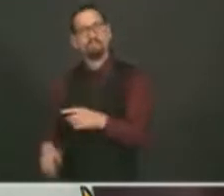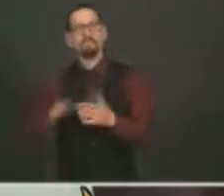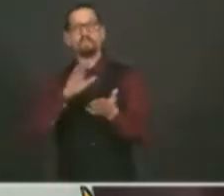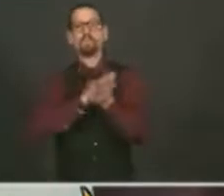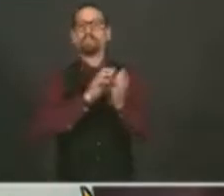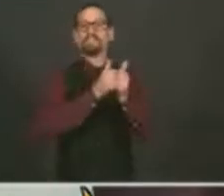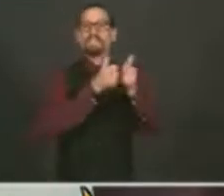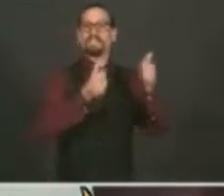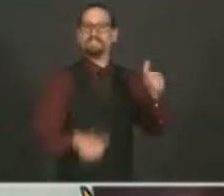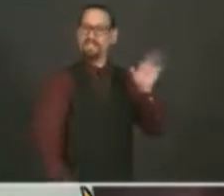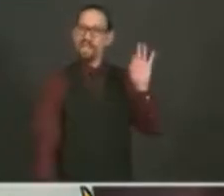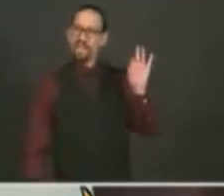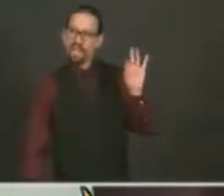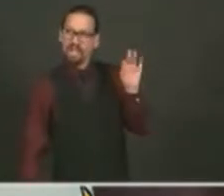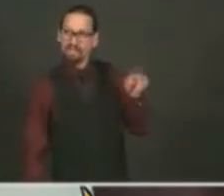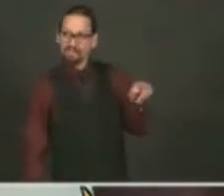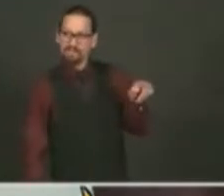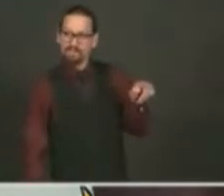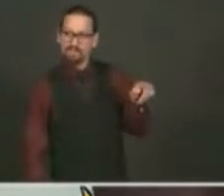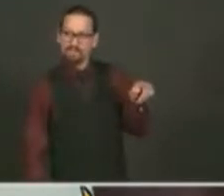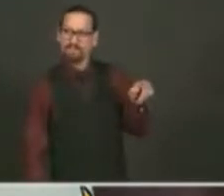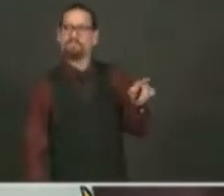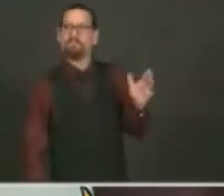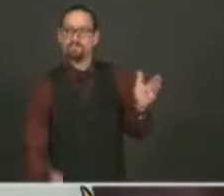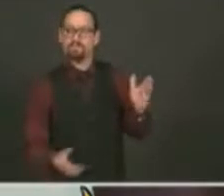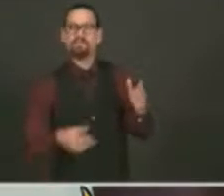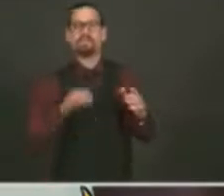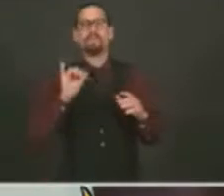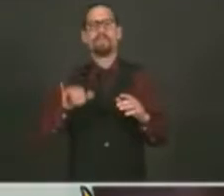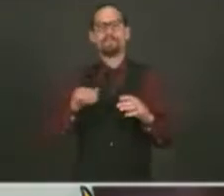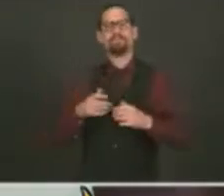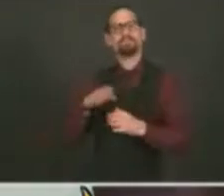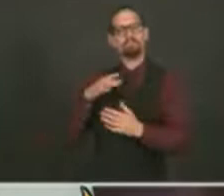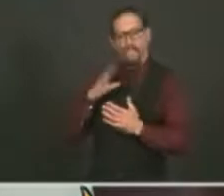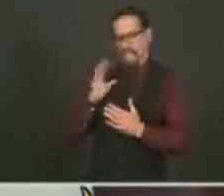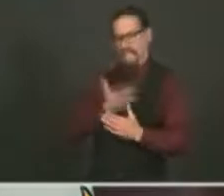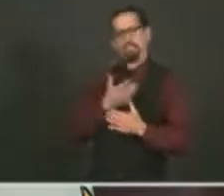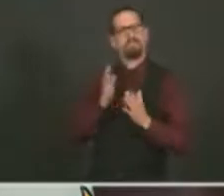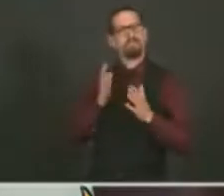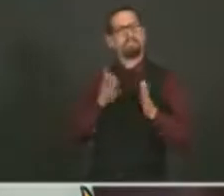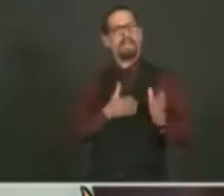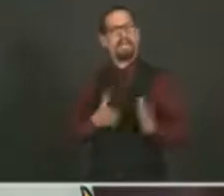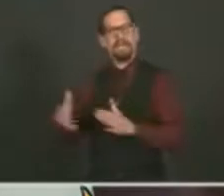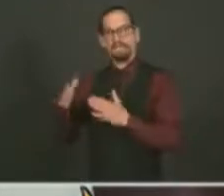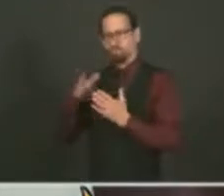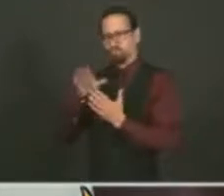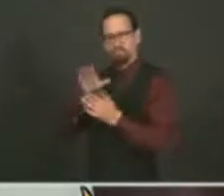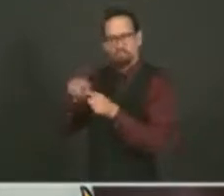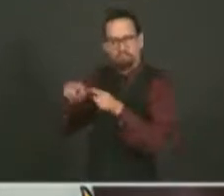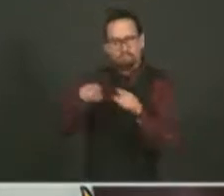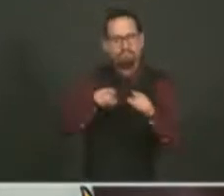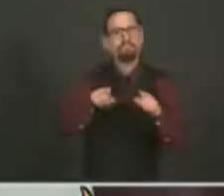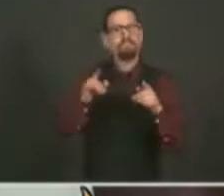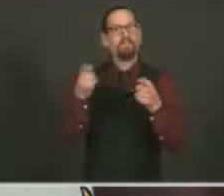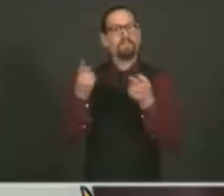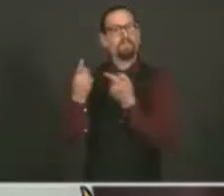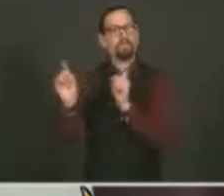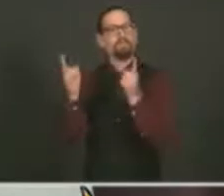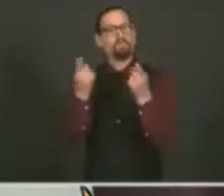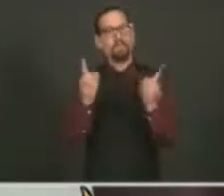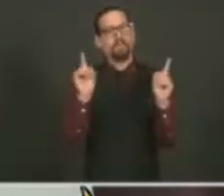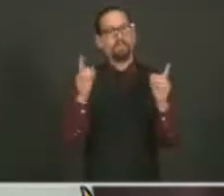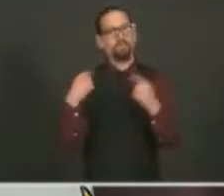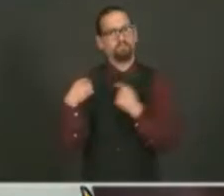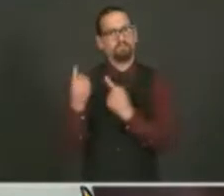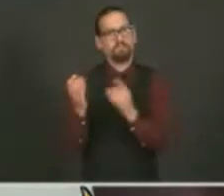again, the approach is working in Providence and Central Falls. So we're going to stick with where they are. I